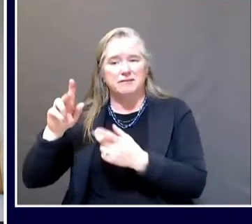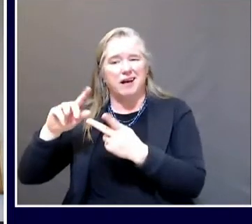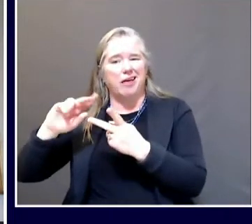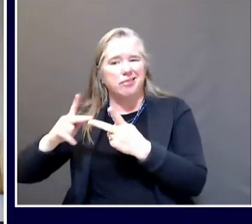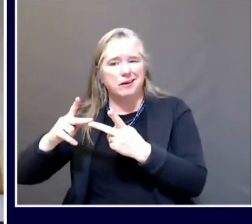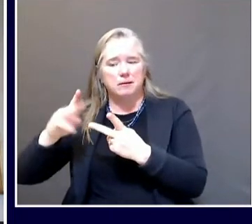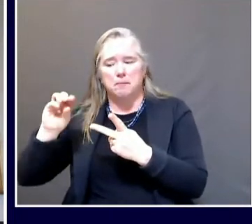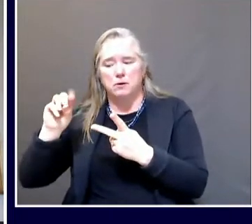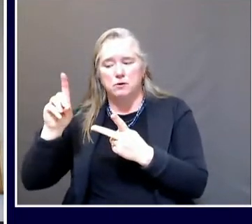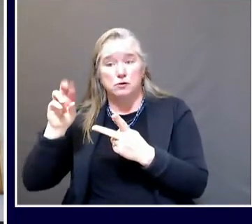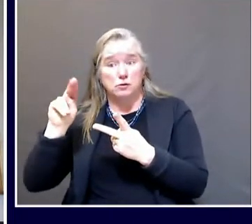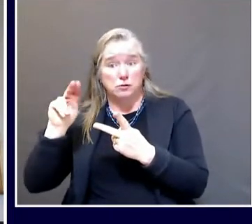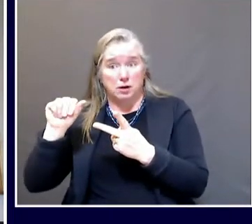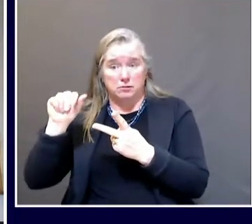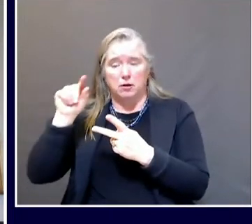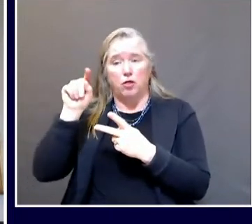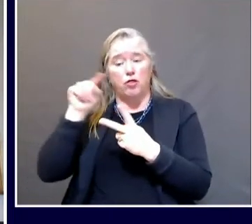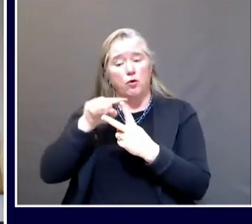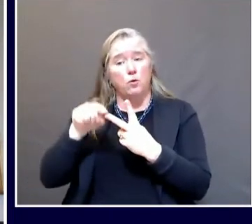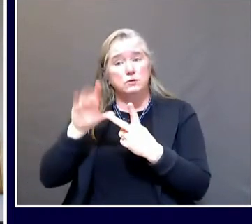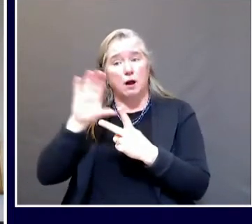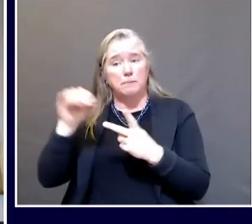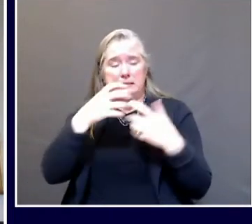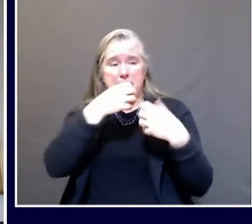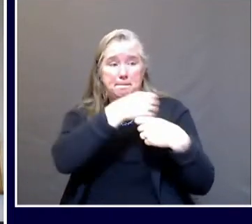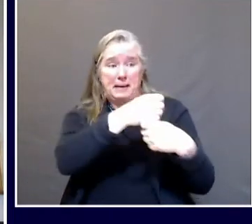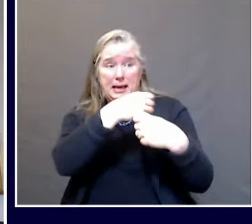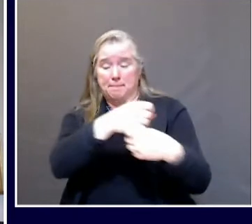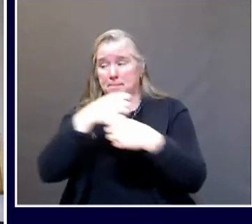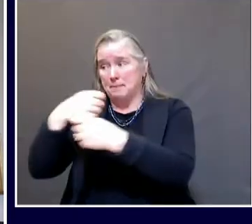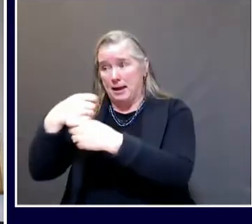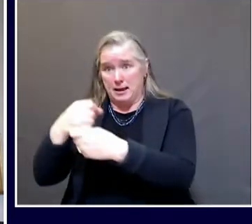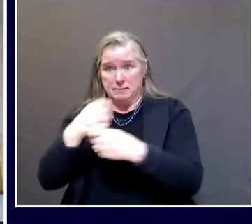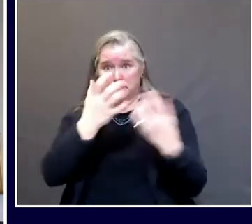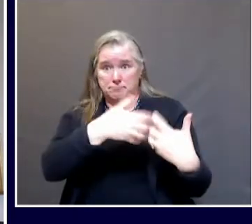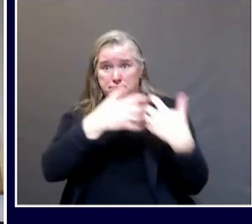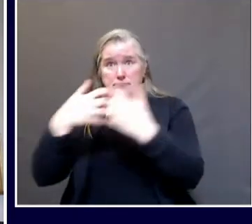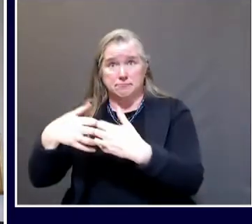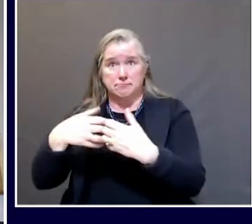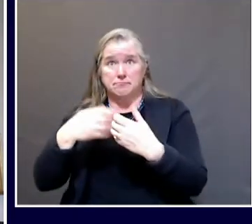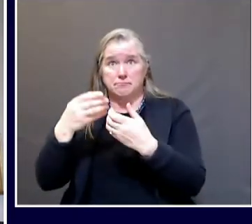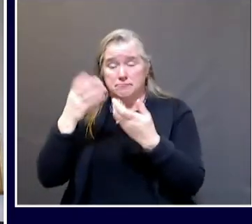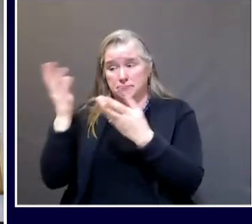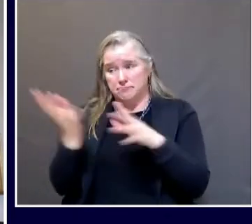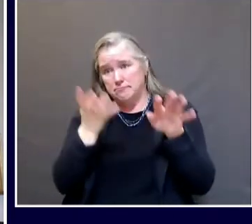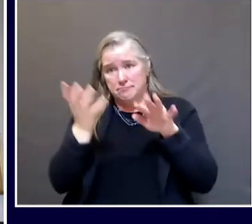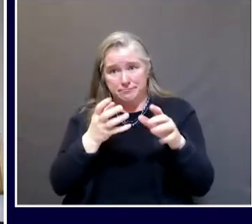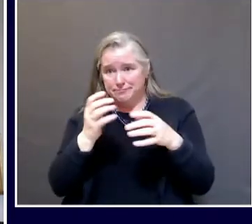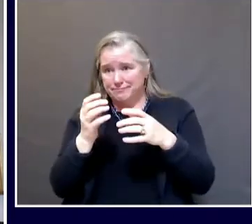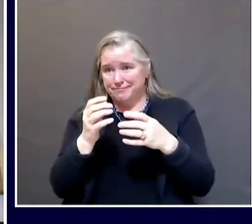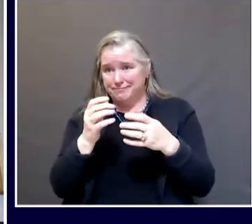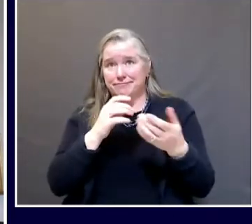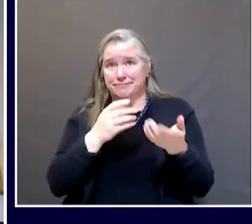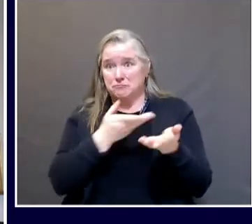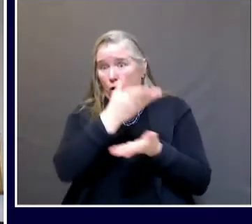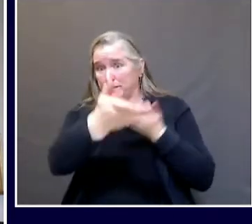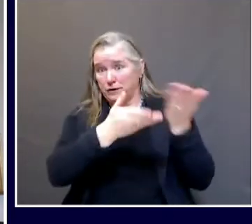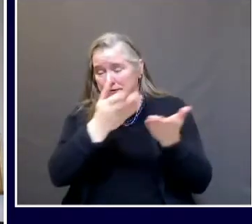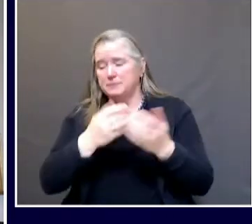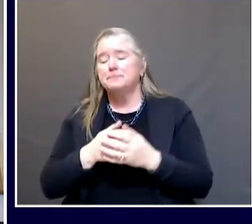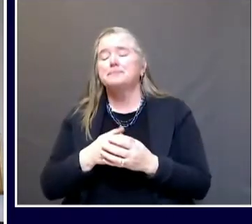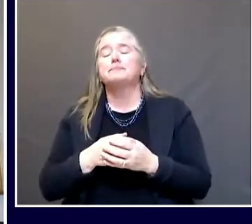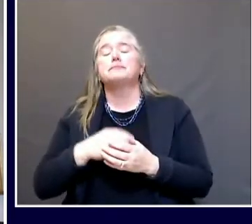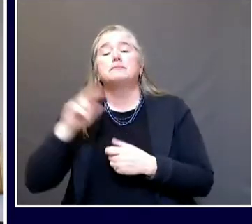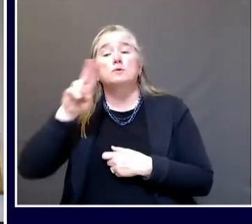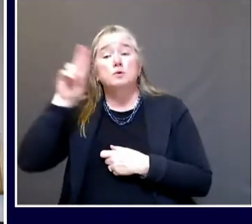production process, the United States government and Operation Warp Speed made a decision to hold